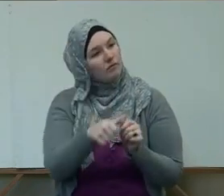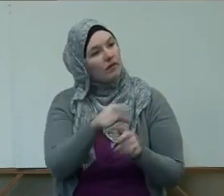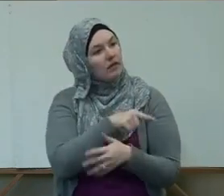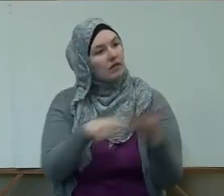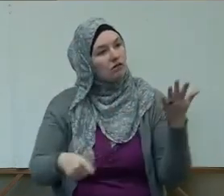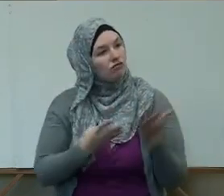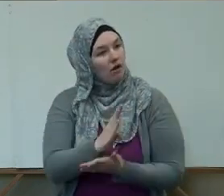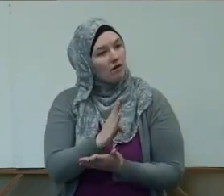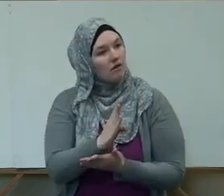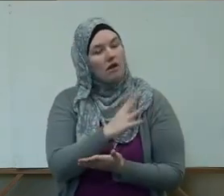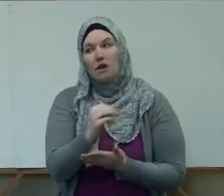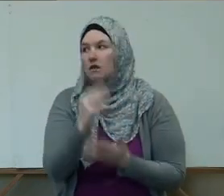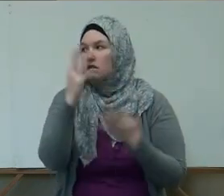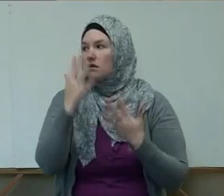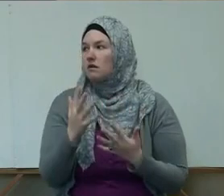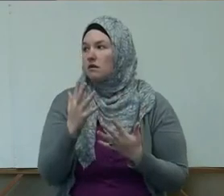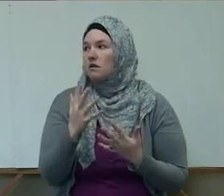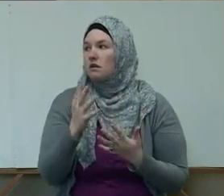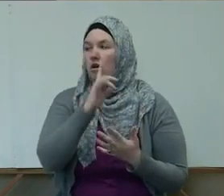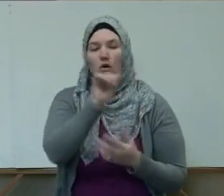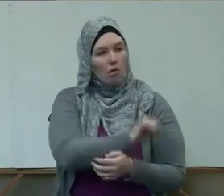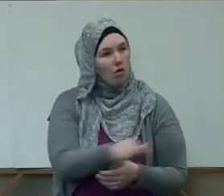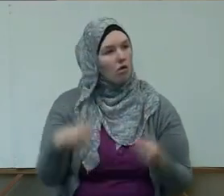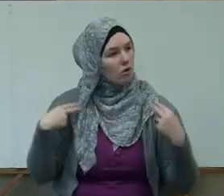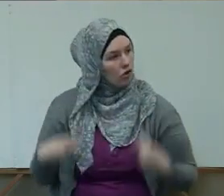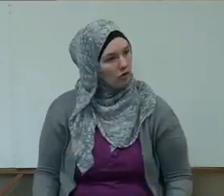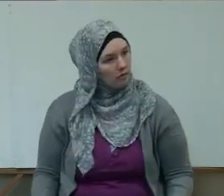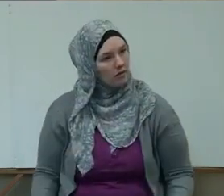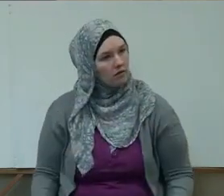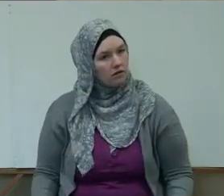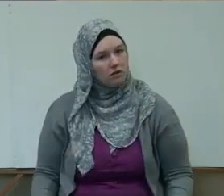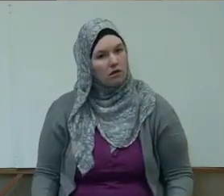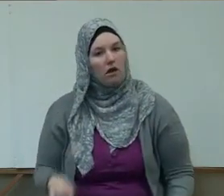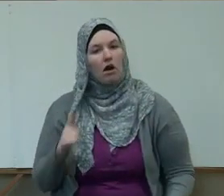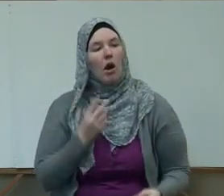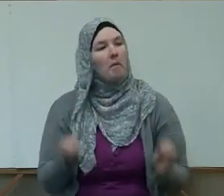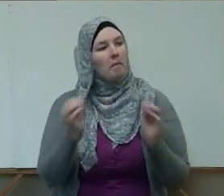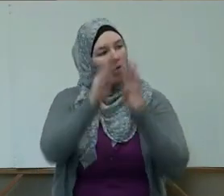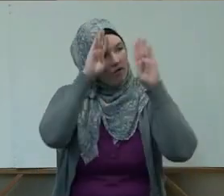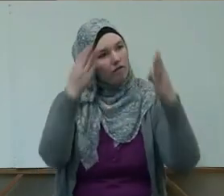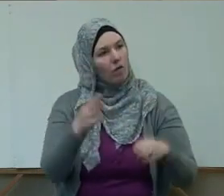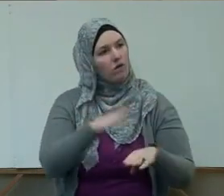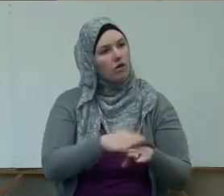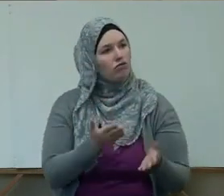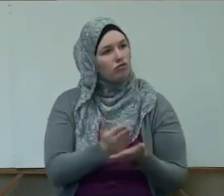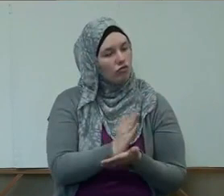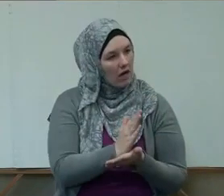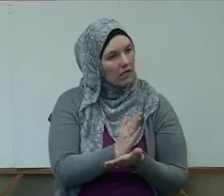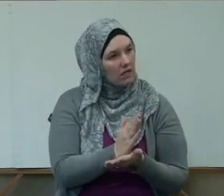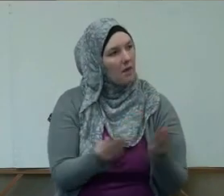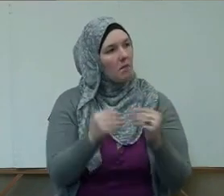rites, and unfortunately, all humans in our days are more focused on rights more